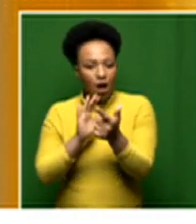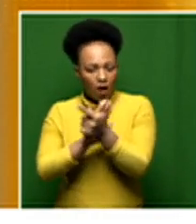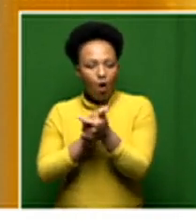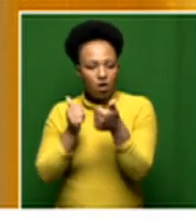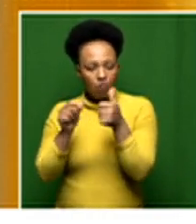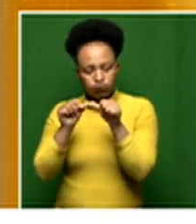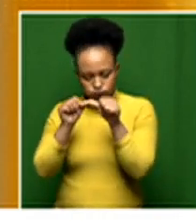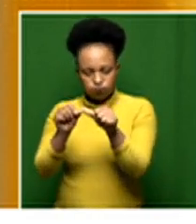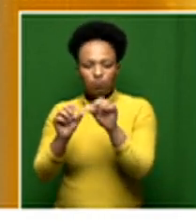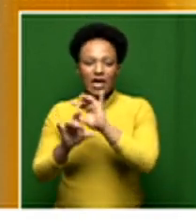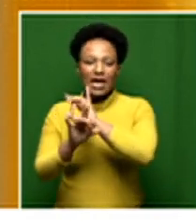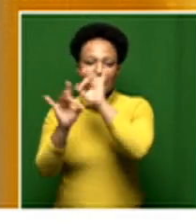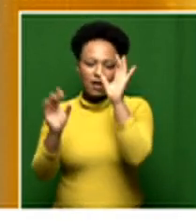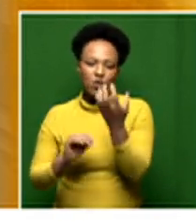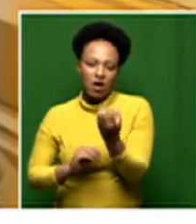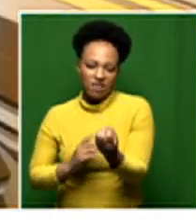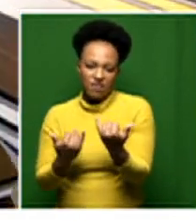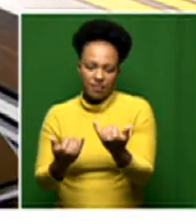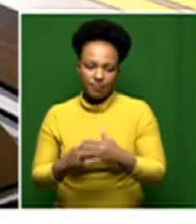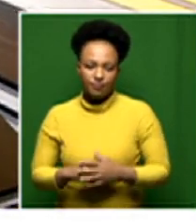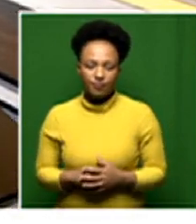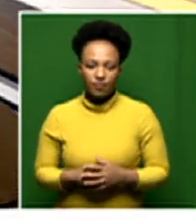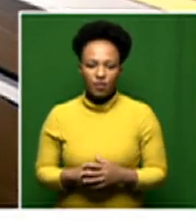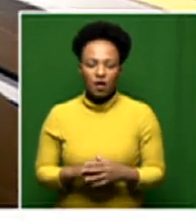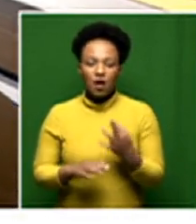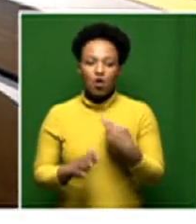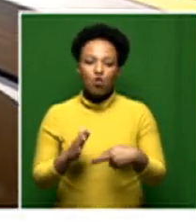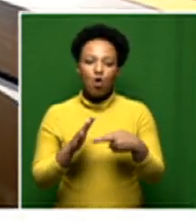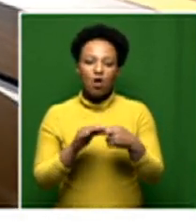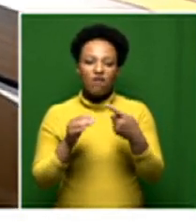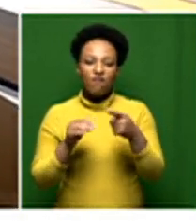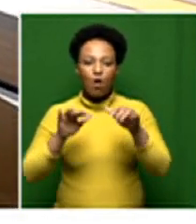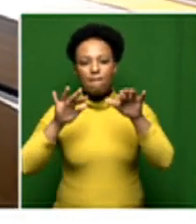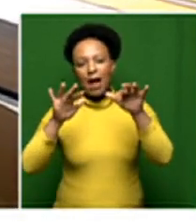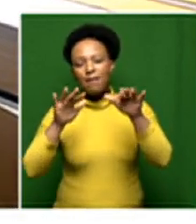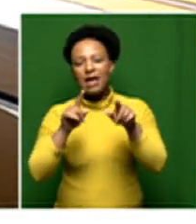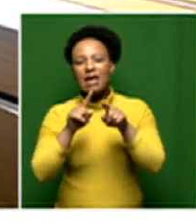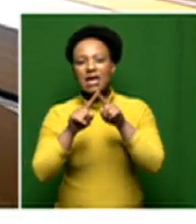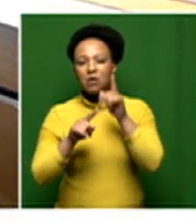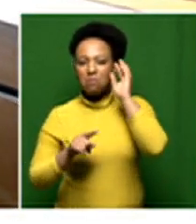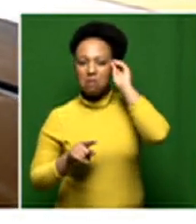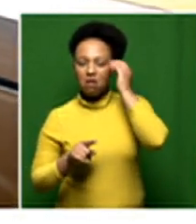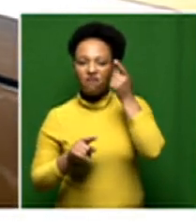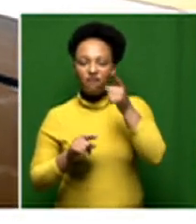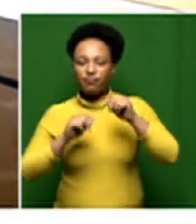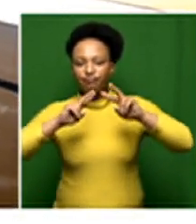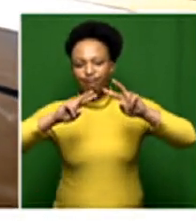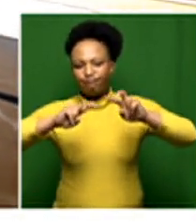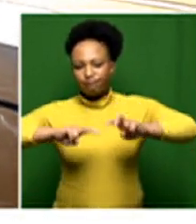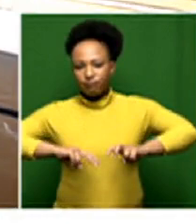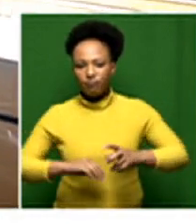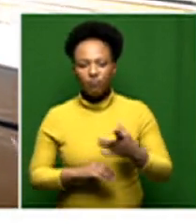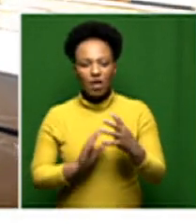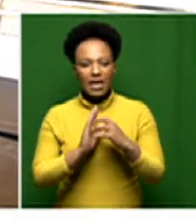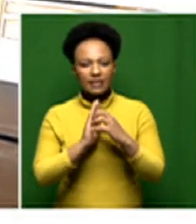pretty settled and clear. And what's the role of public interest then in the prosecution of the complex cases being investigated by the law